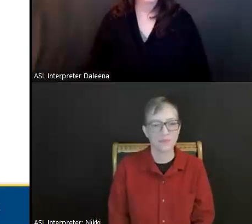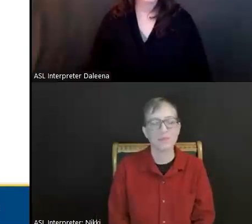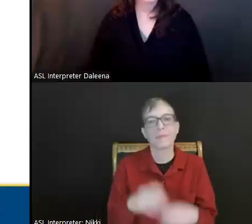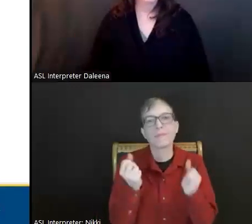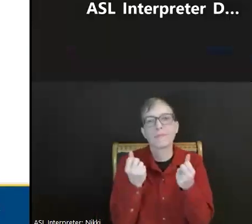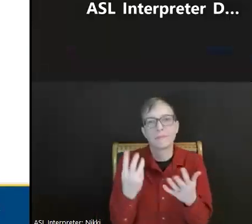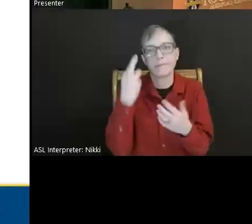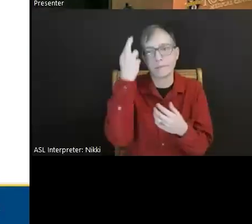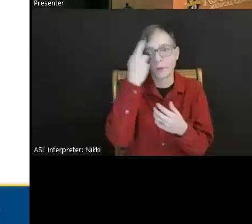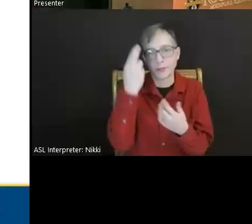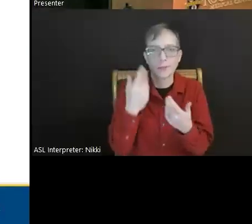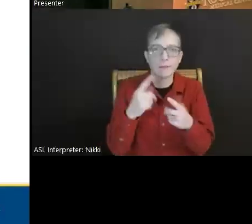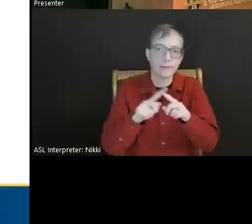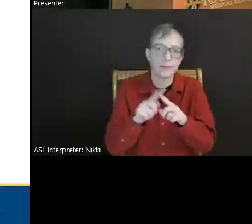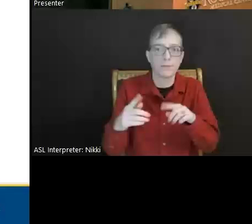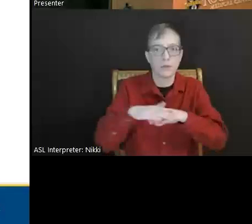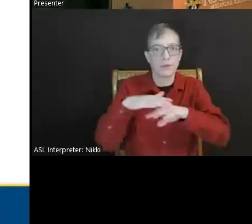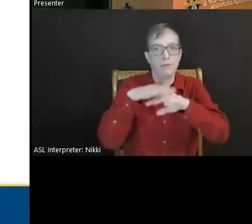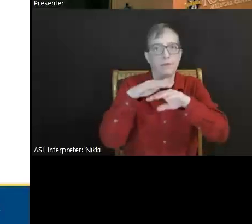and psychosocial factors contributing.